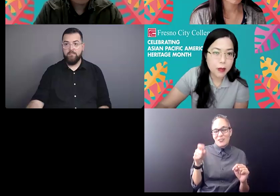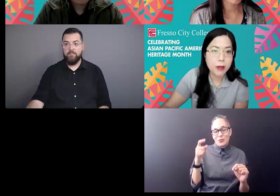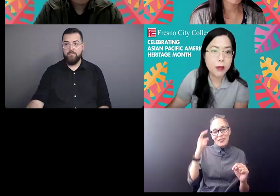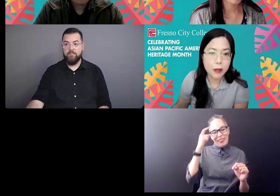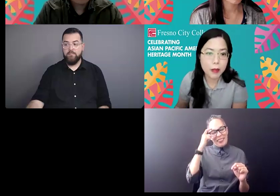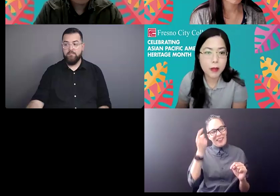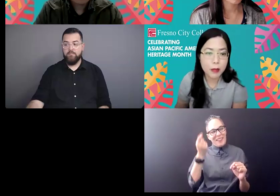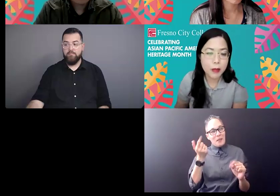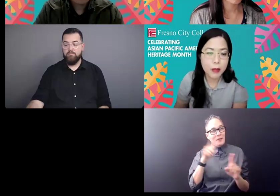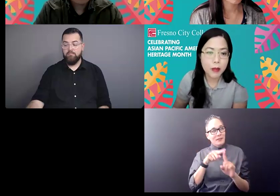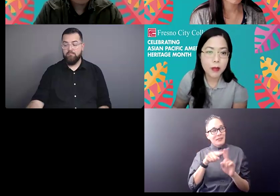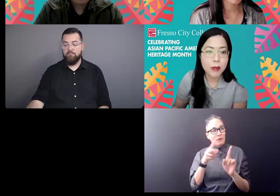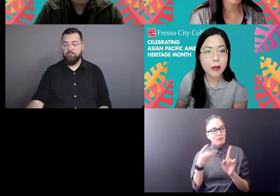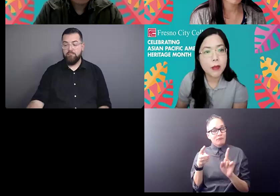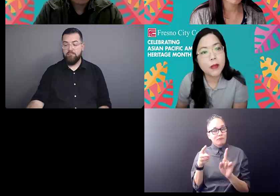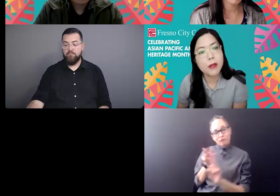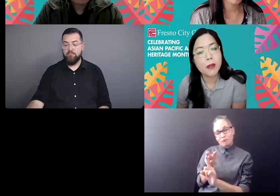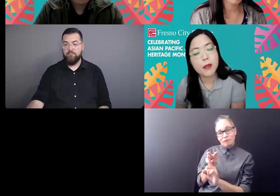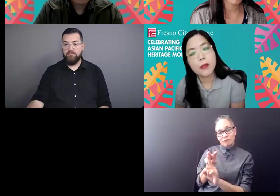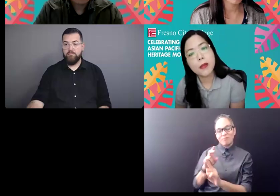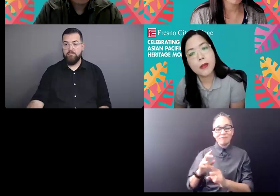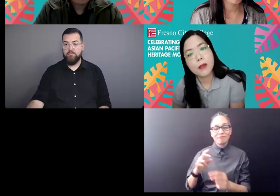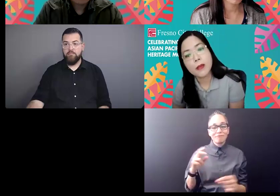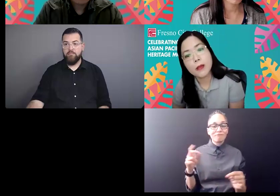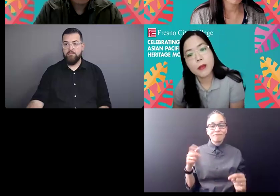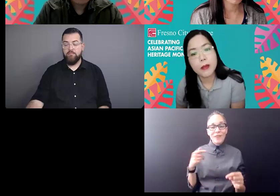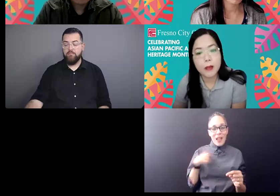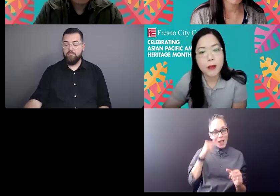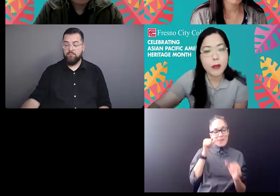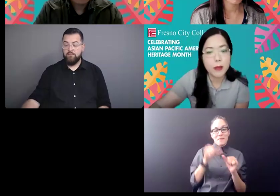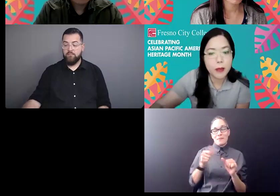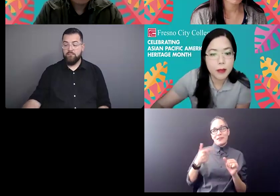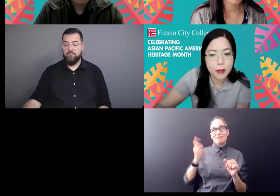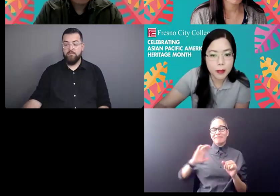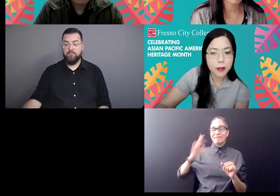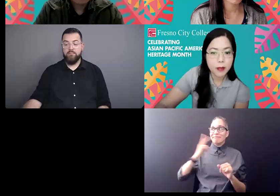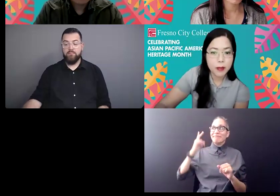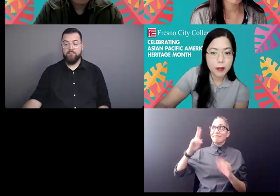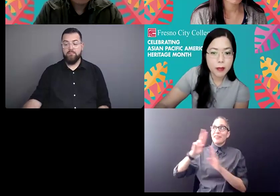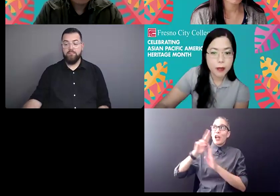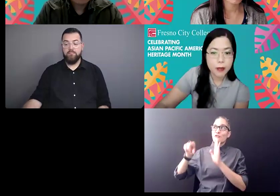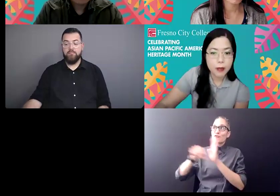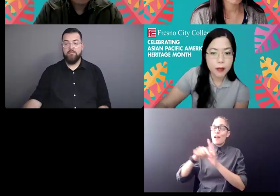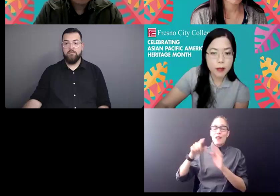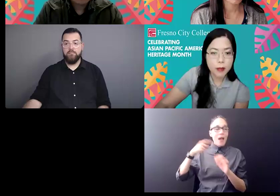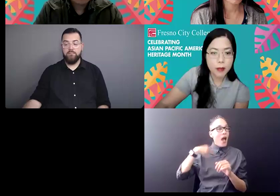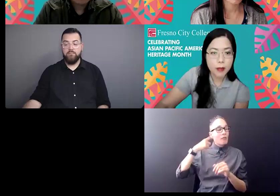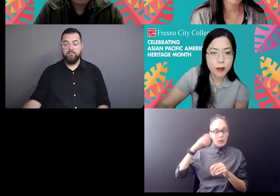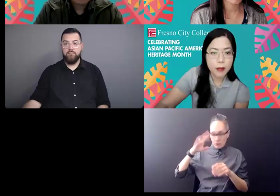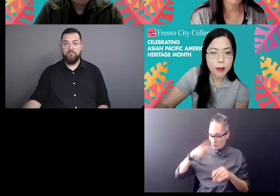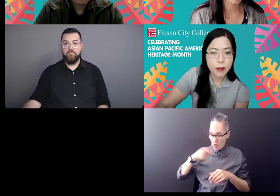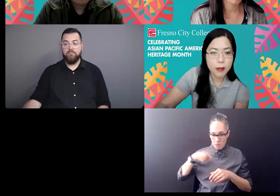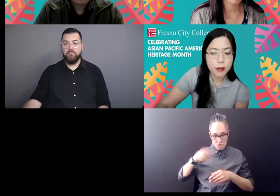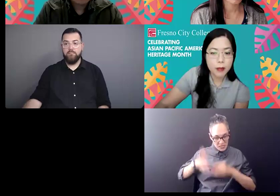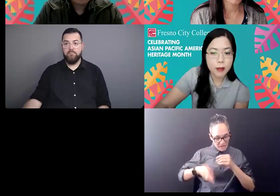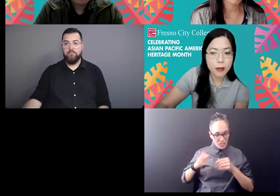little bit. I just remember being an undergrad and just thinking that, my sole focus was I got to finish